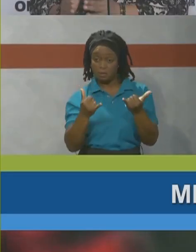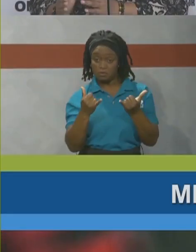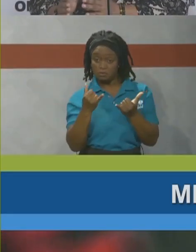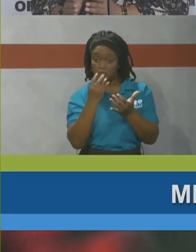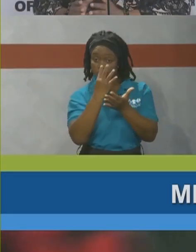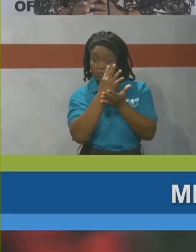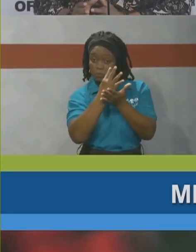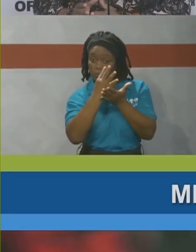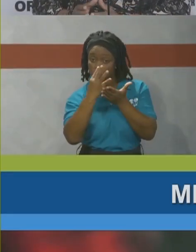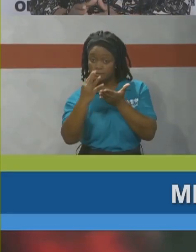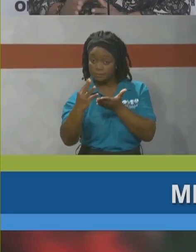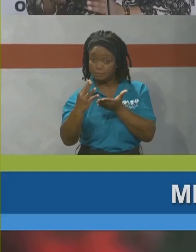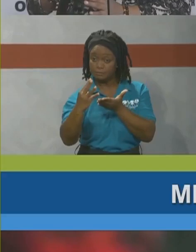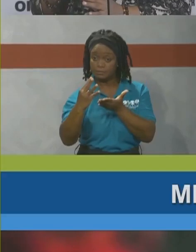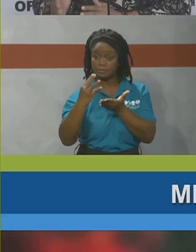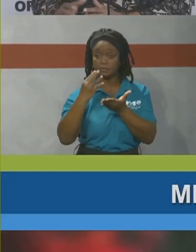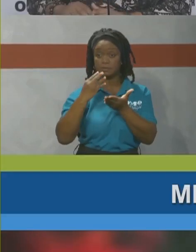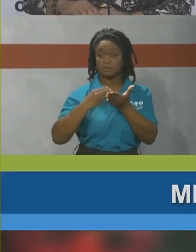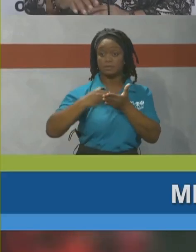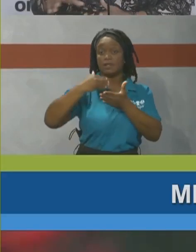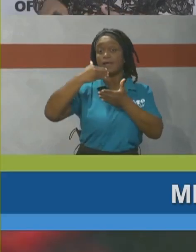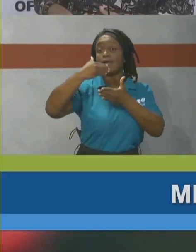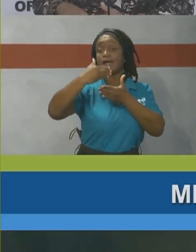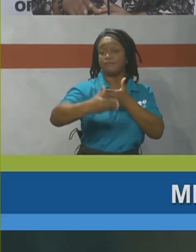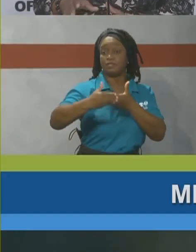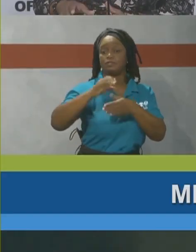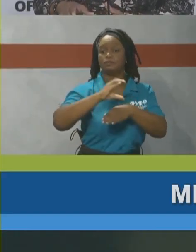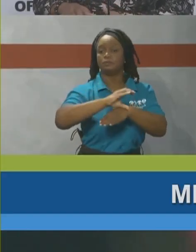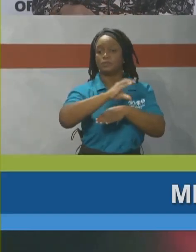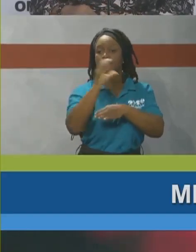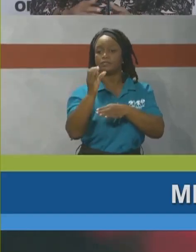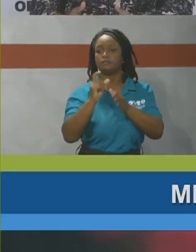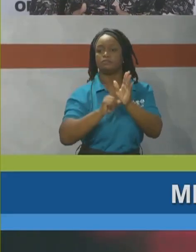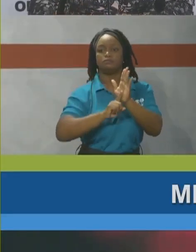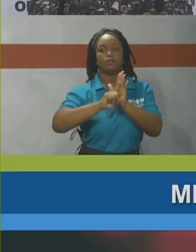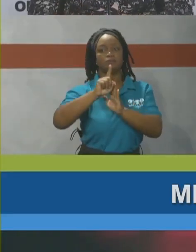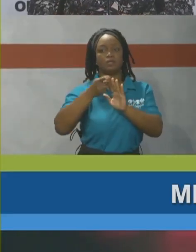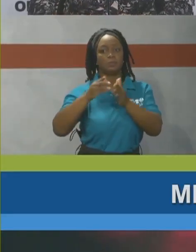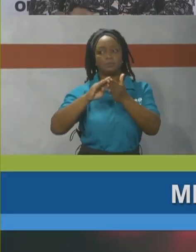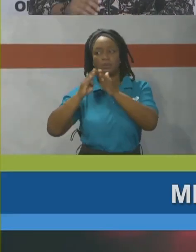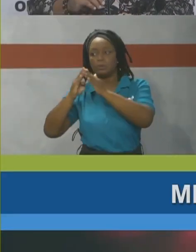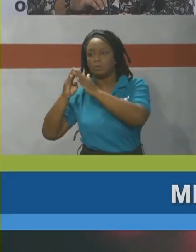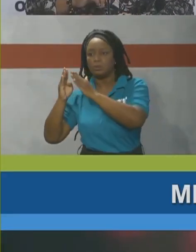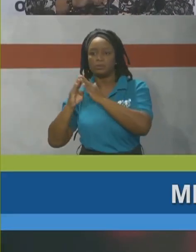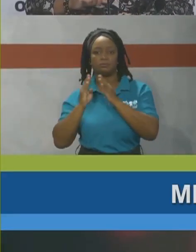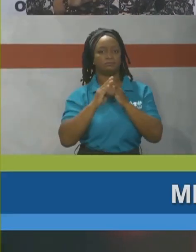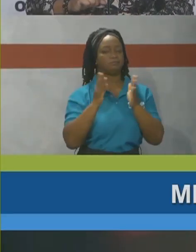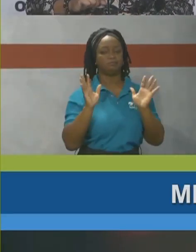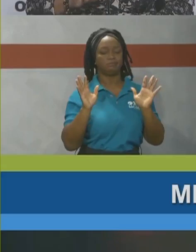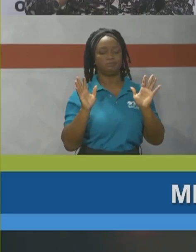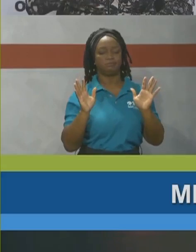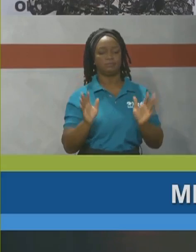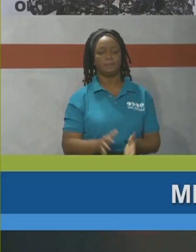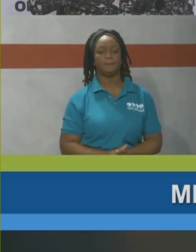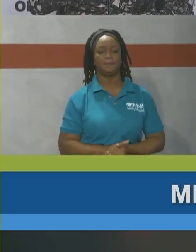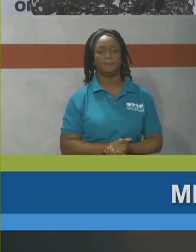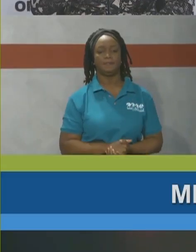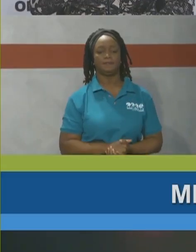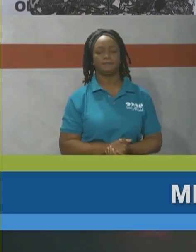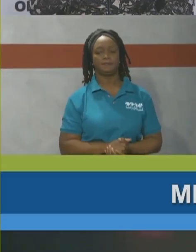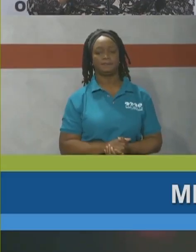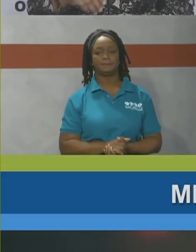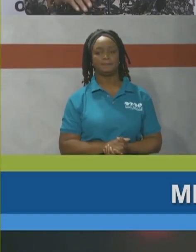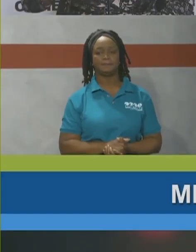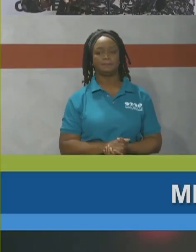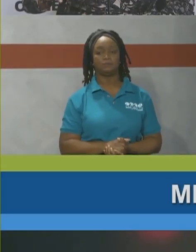any peak in terms of COVID spike of cases generally in the community in Trinidad. So we have the adult